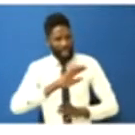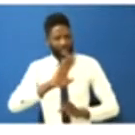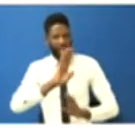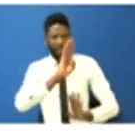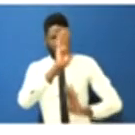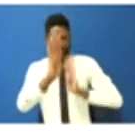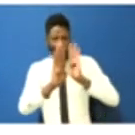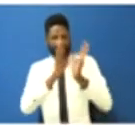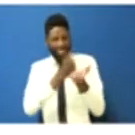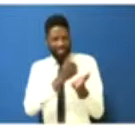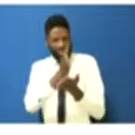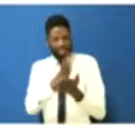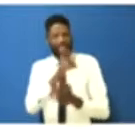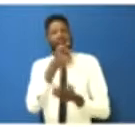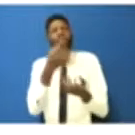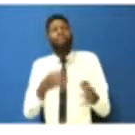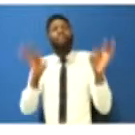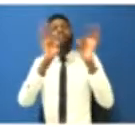him